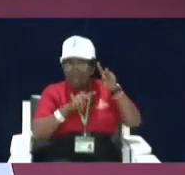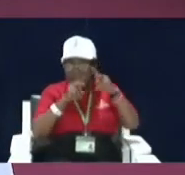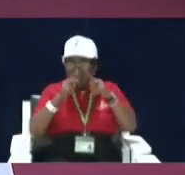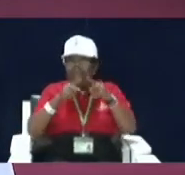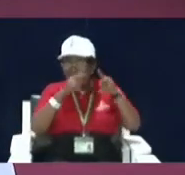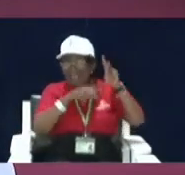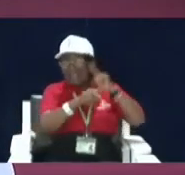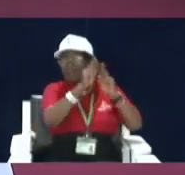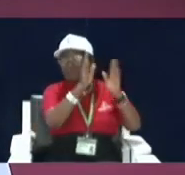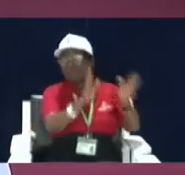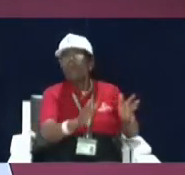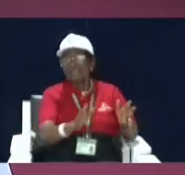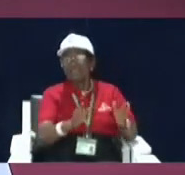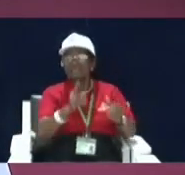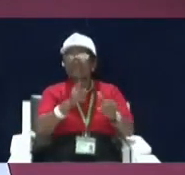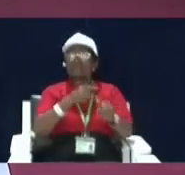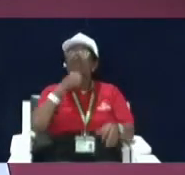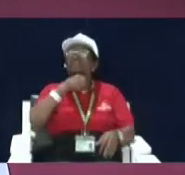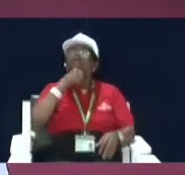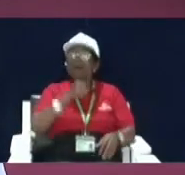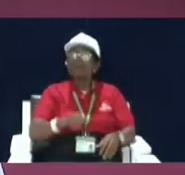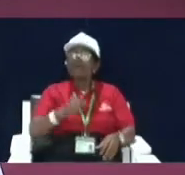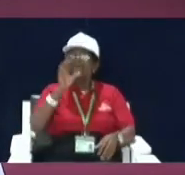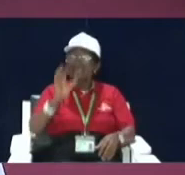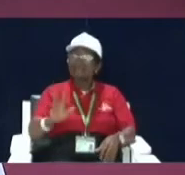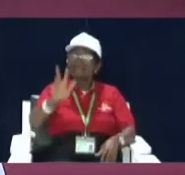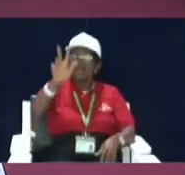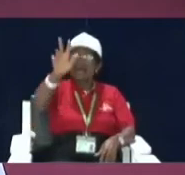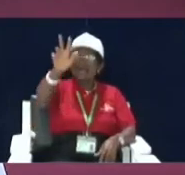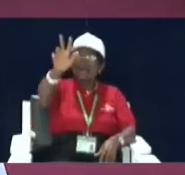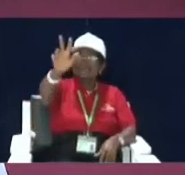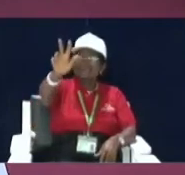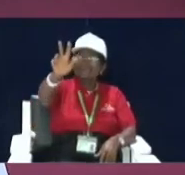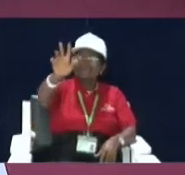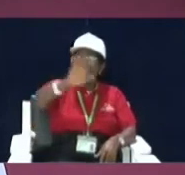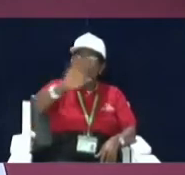1 Samuel chapter 3, verse 19 to